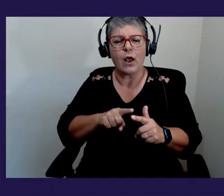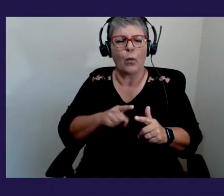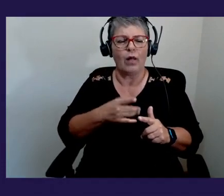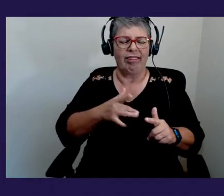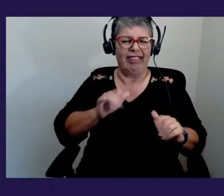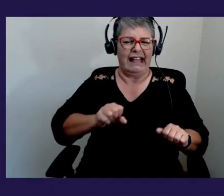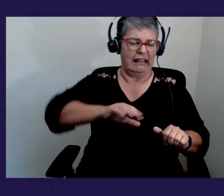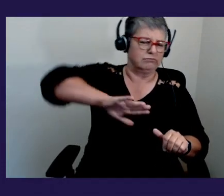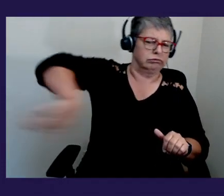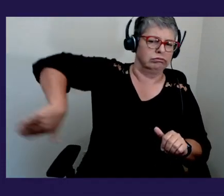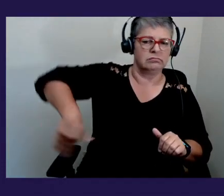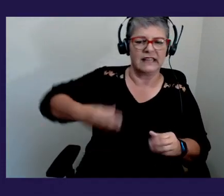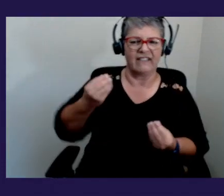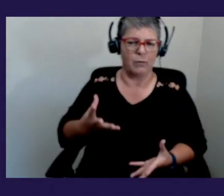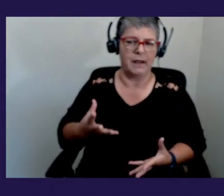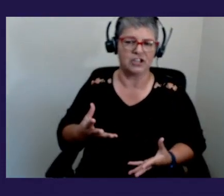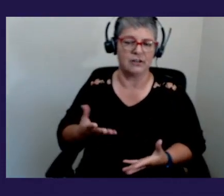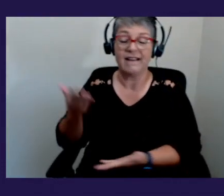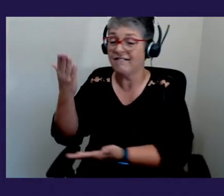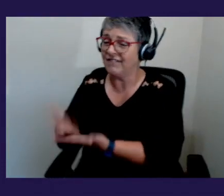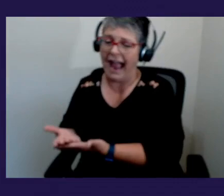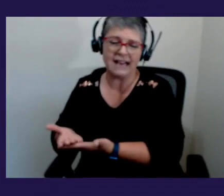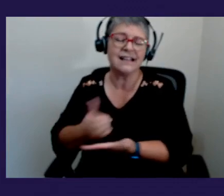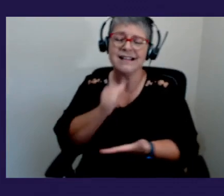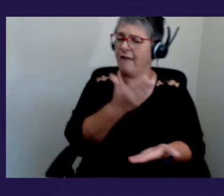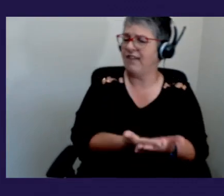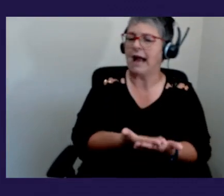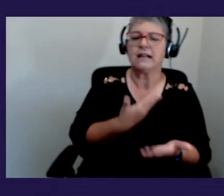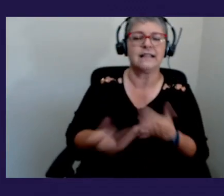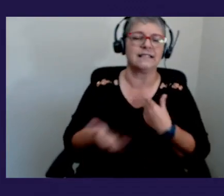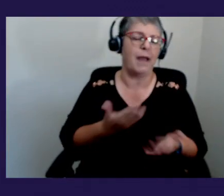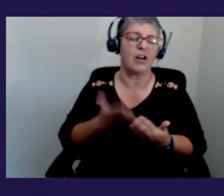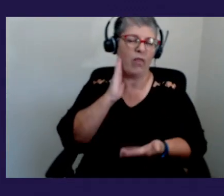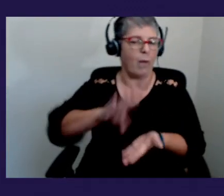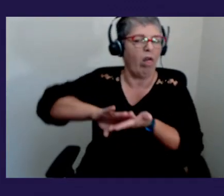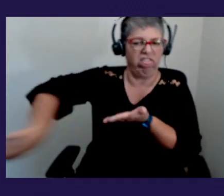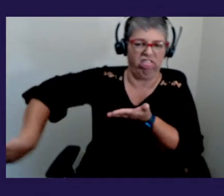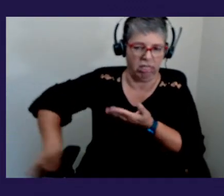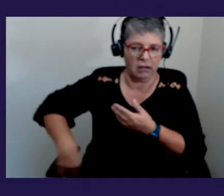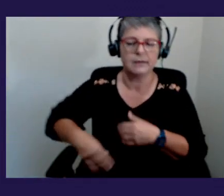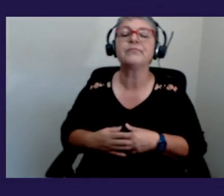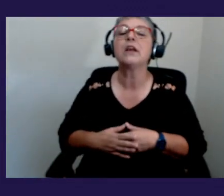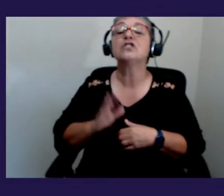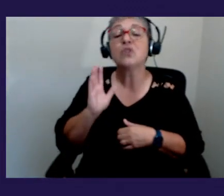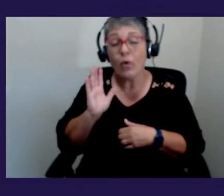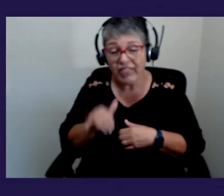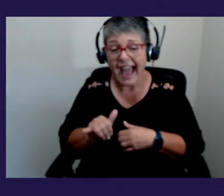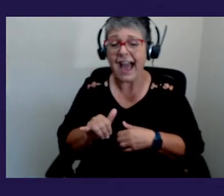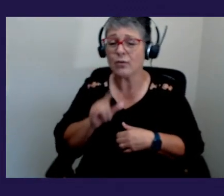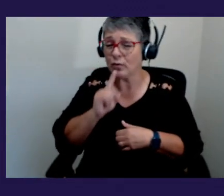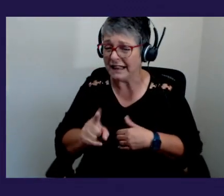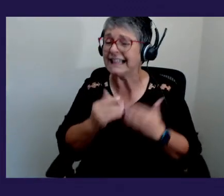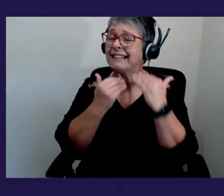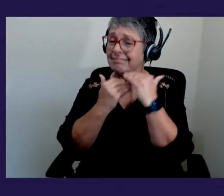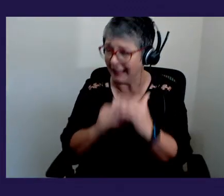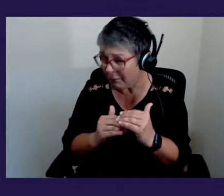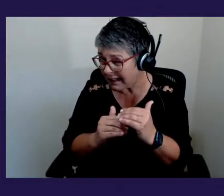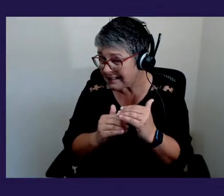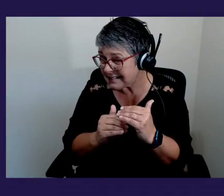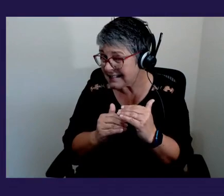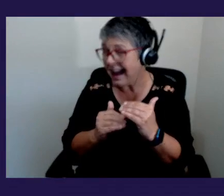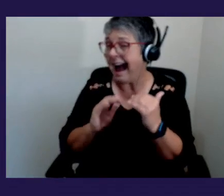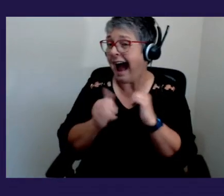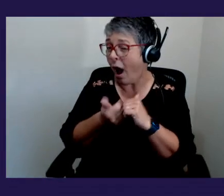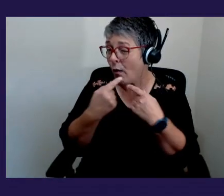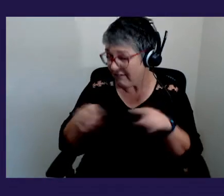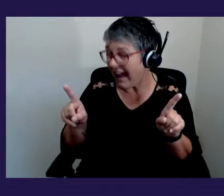information, even if it is factual. So unfortunately, this and other biases really limit the effectiveness of some